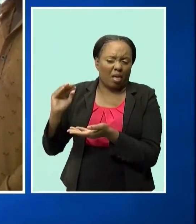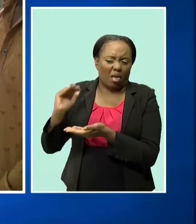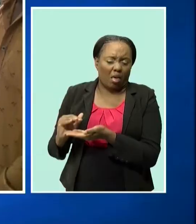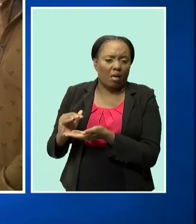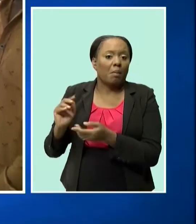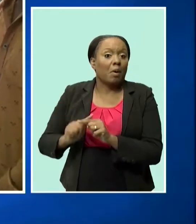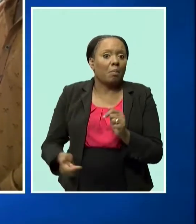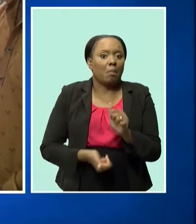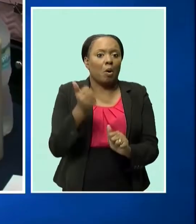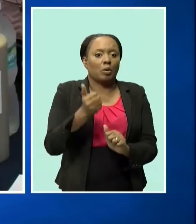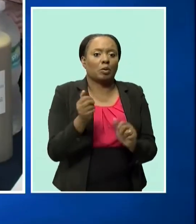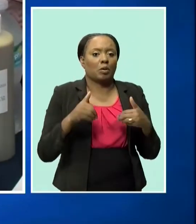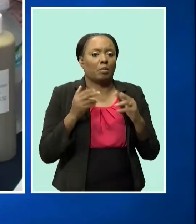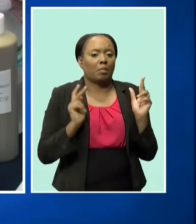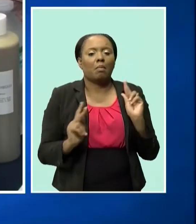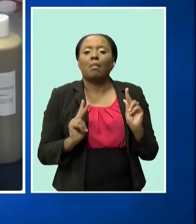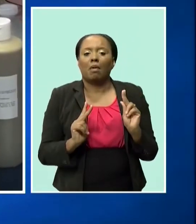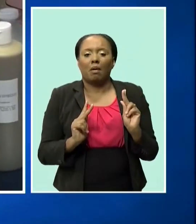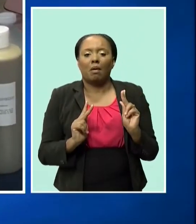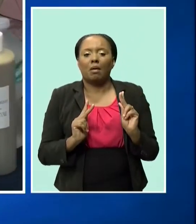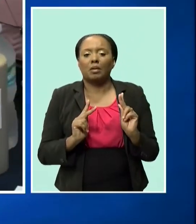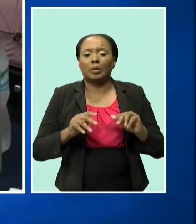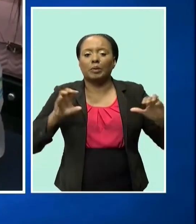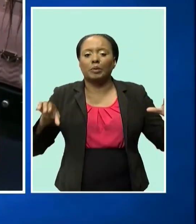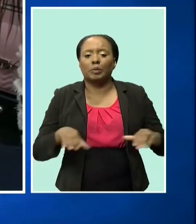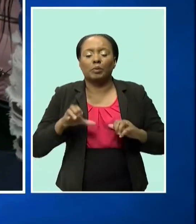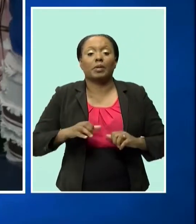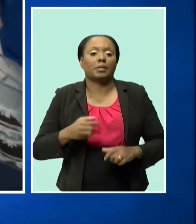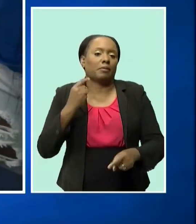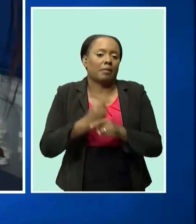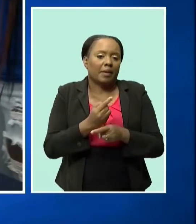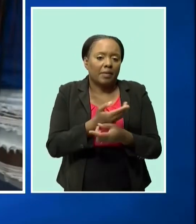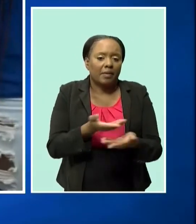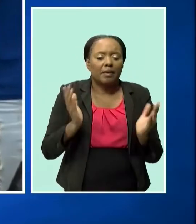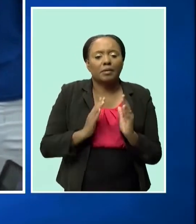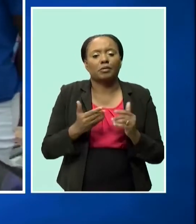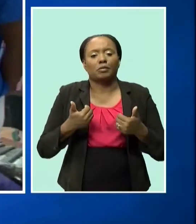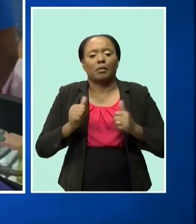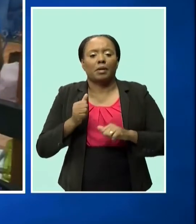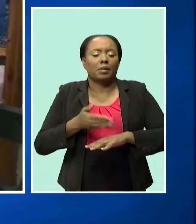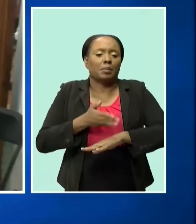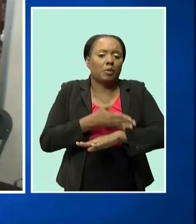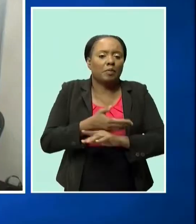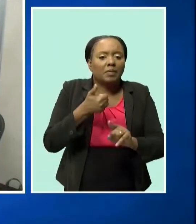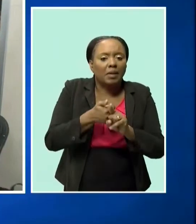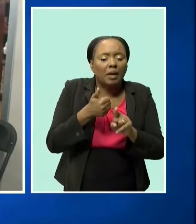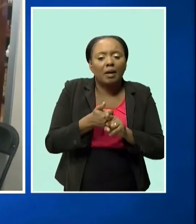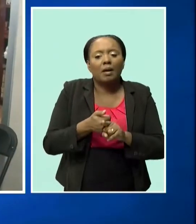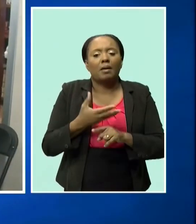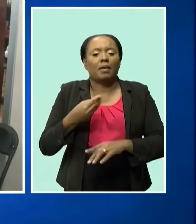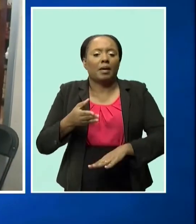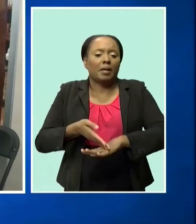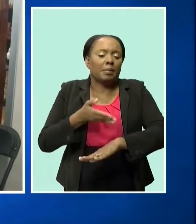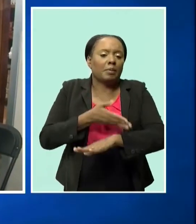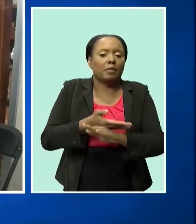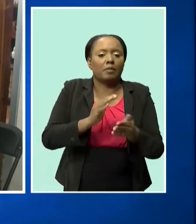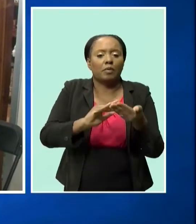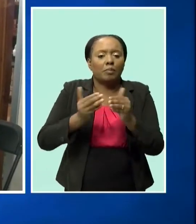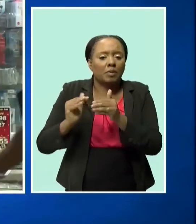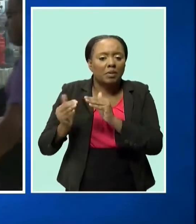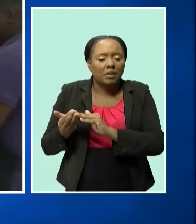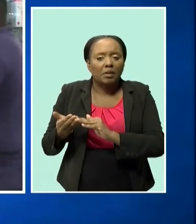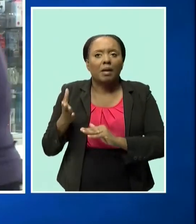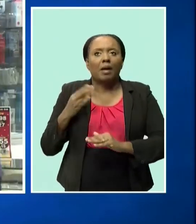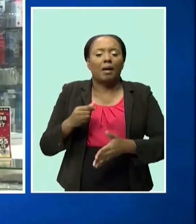vast majority of the young people are committed to doing their best to improve themselves, their communities, and making a contribution to help the country